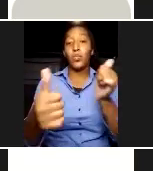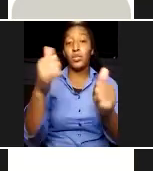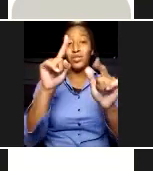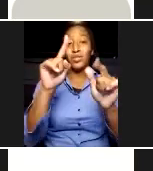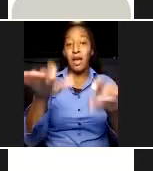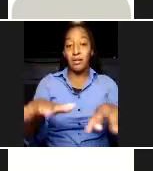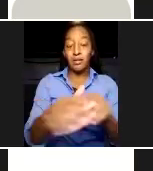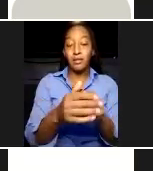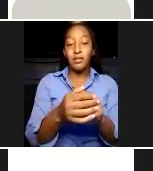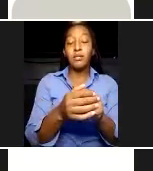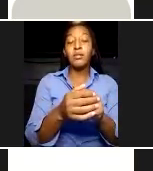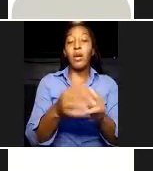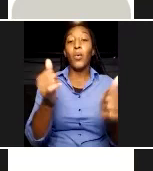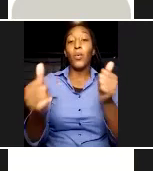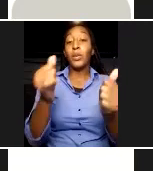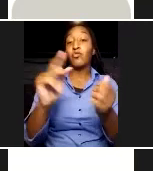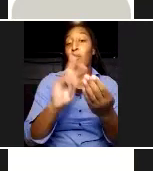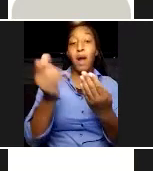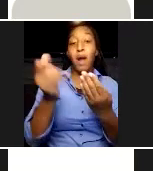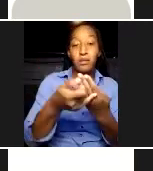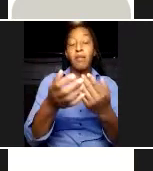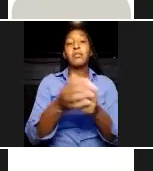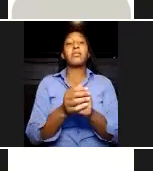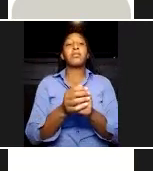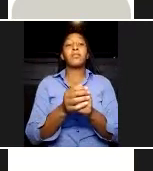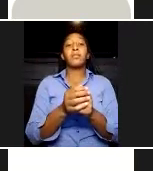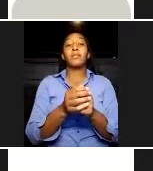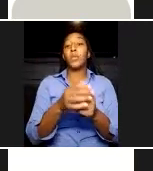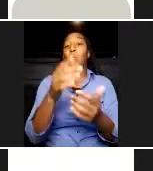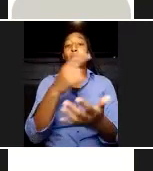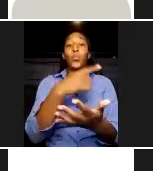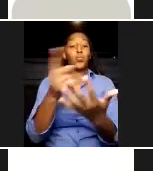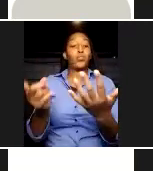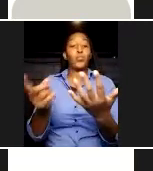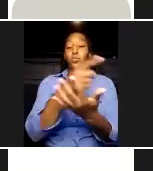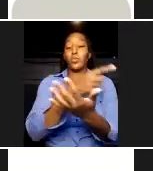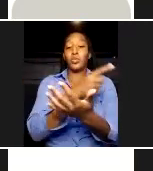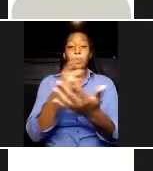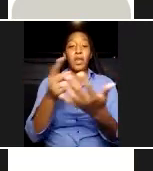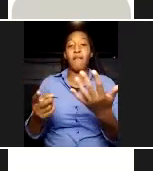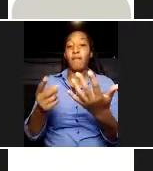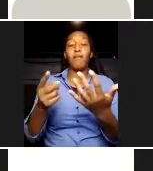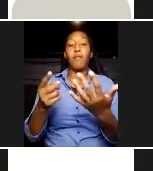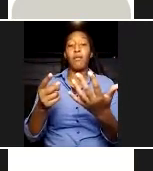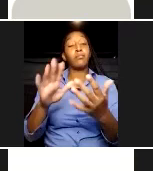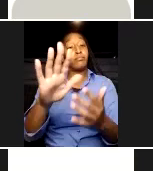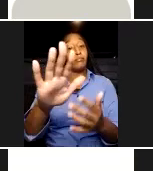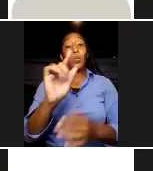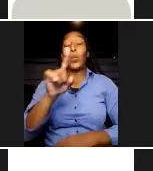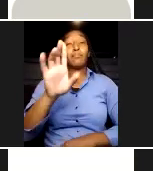assignment to any area of your choice except for the project and overall course